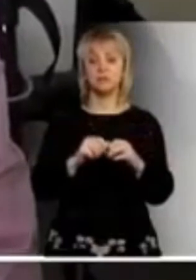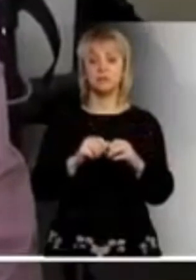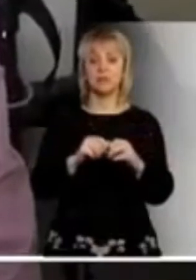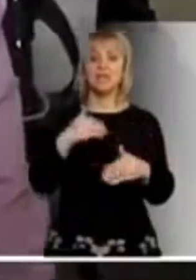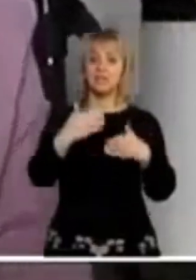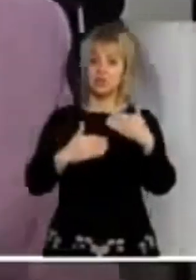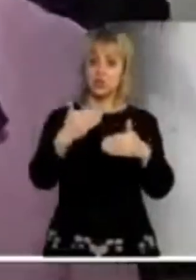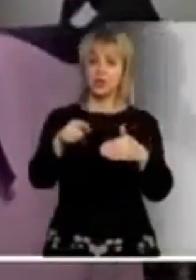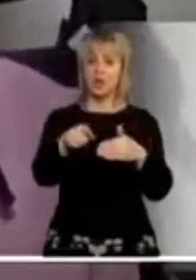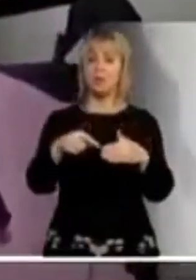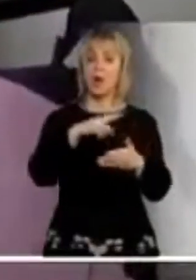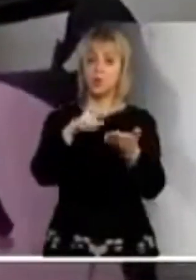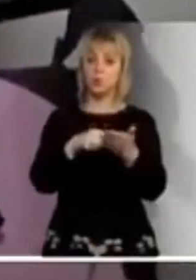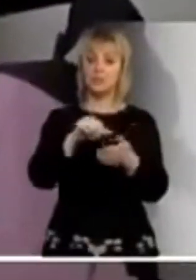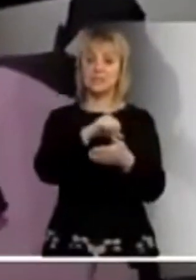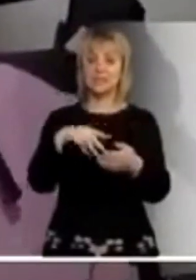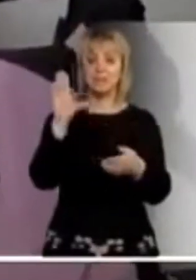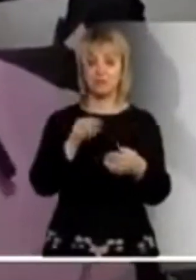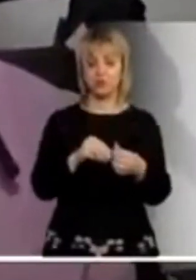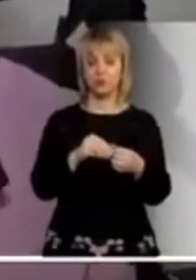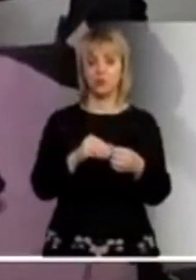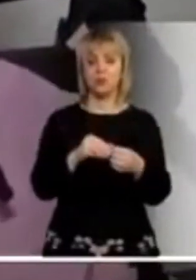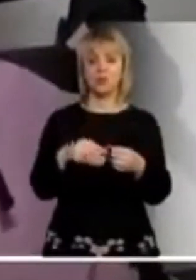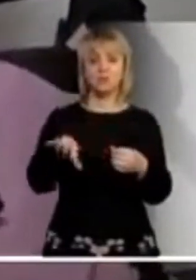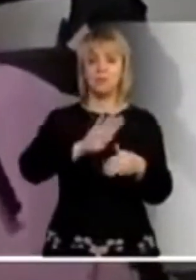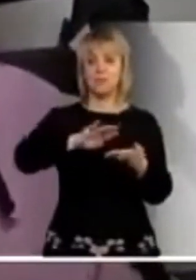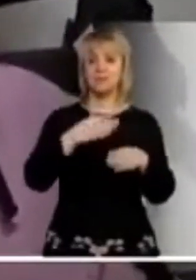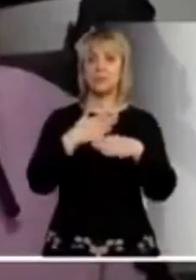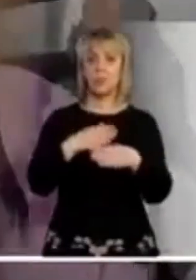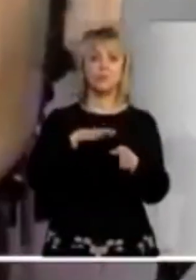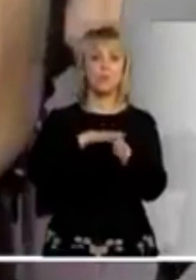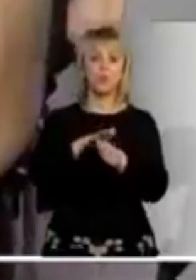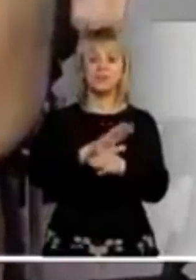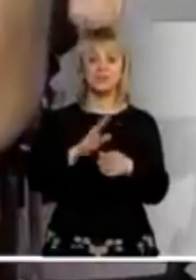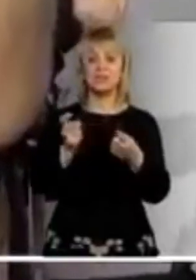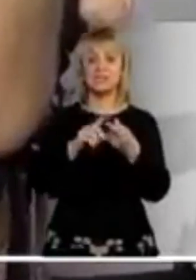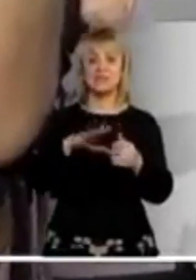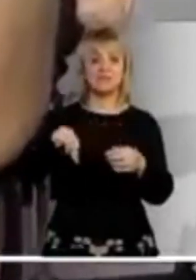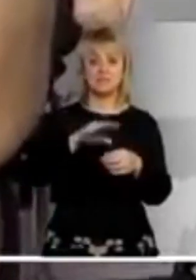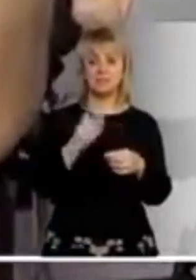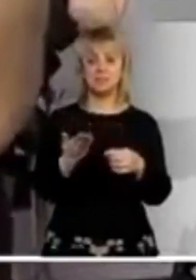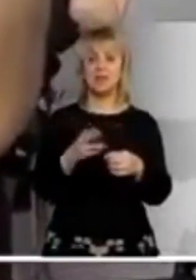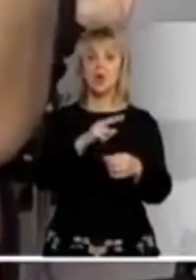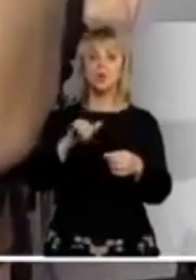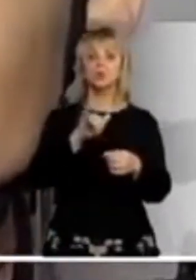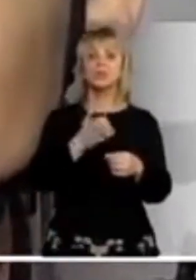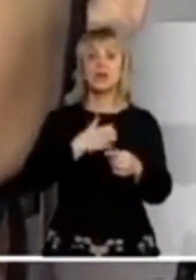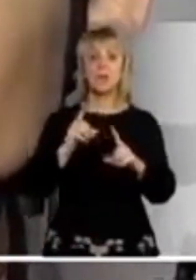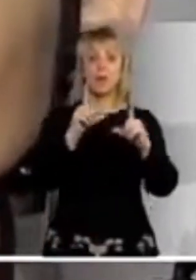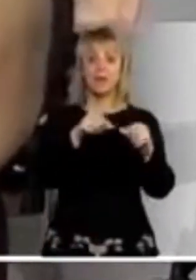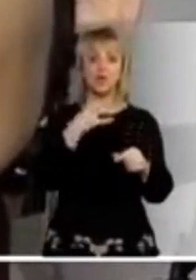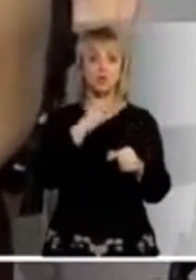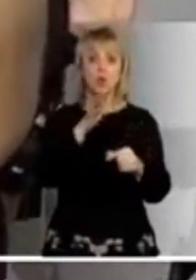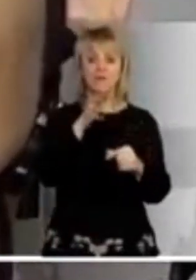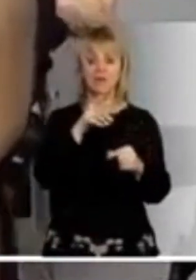It's great. It's movement across the city without any help. Complete independence. You can go